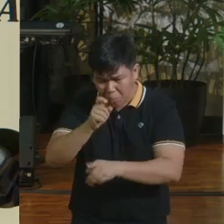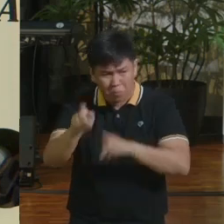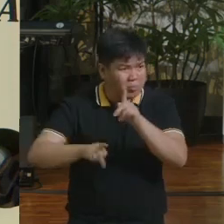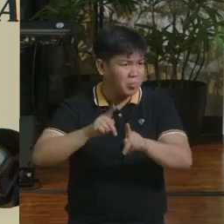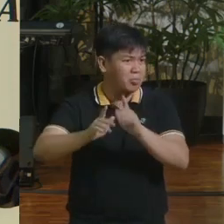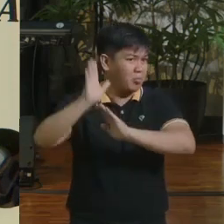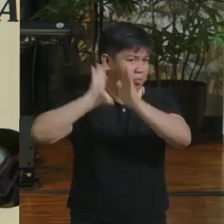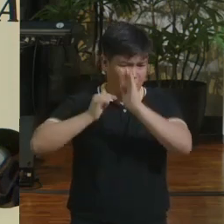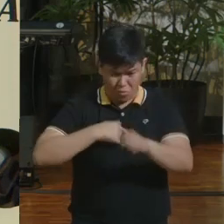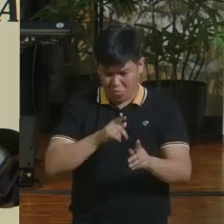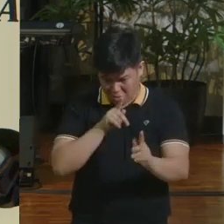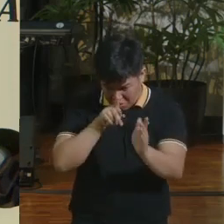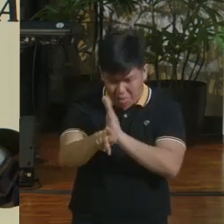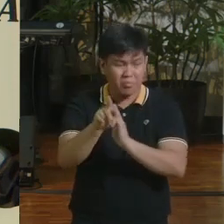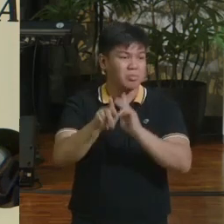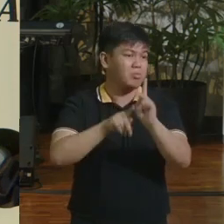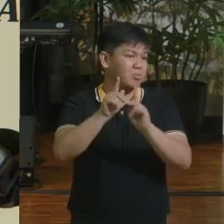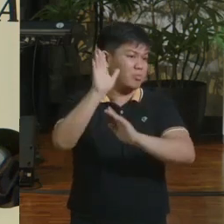Acts 26.